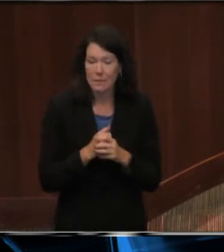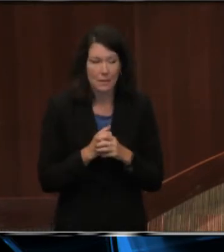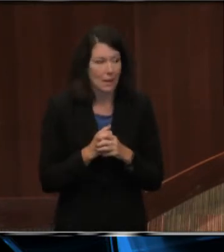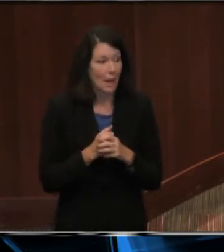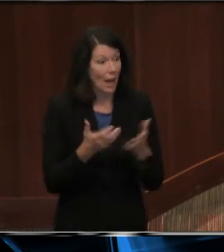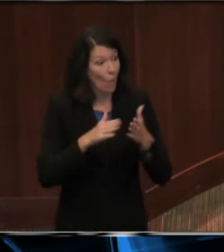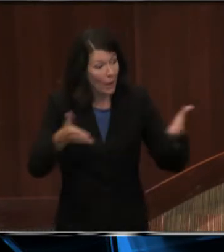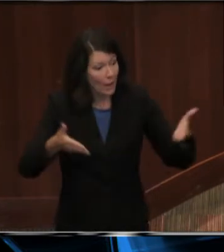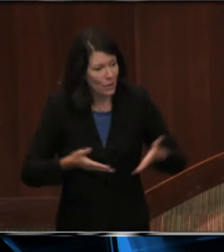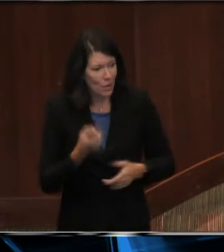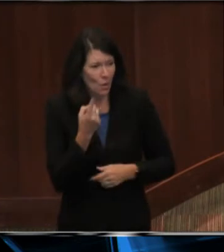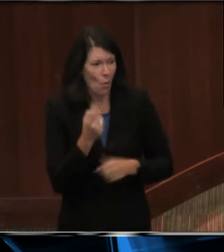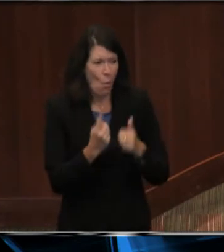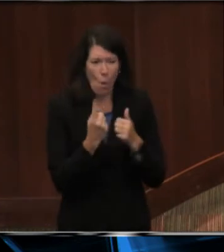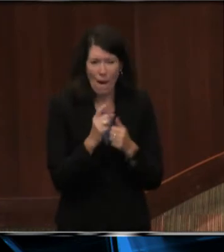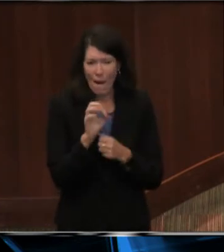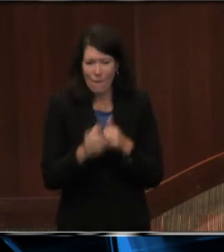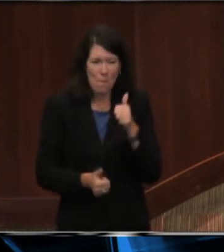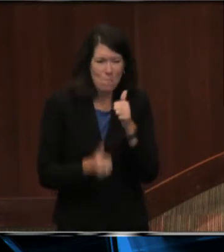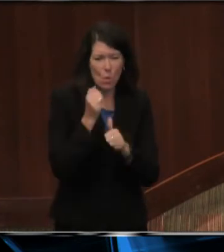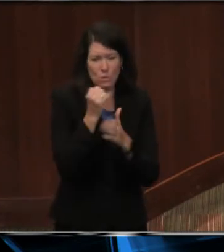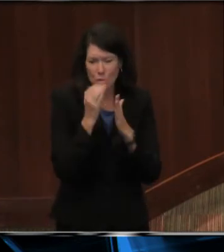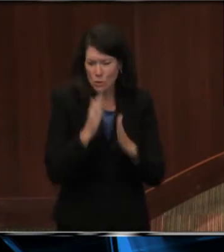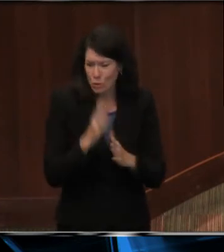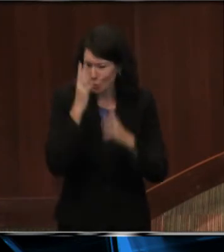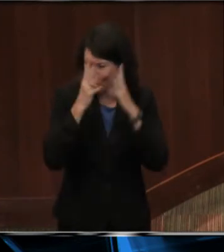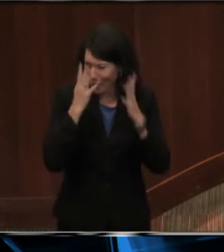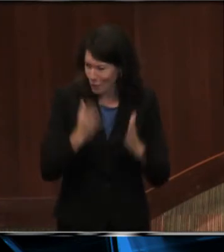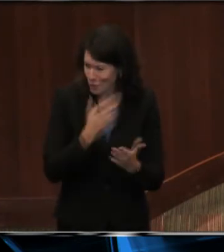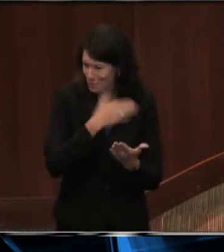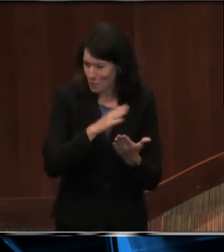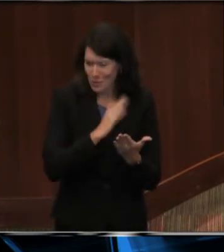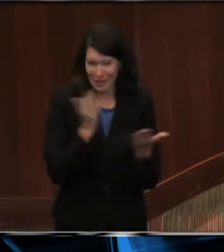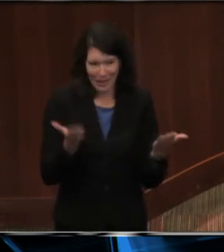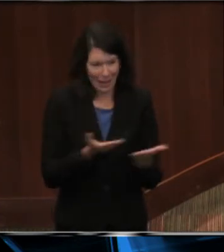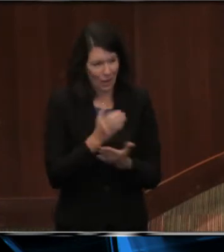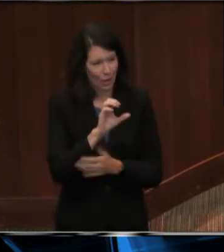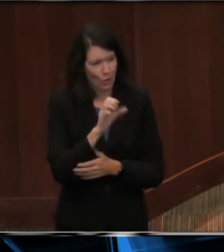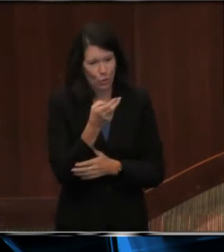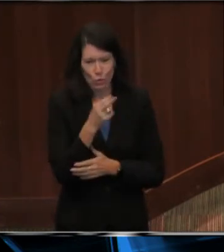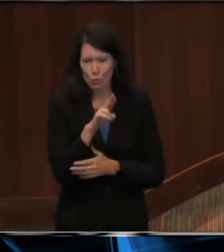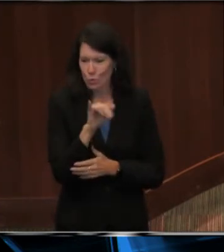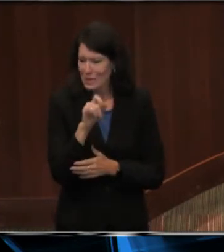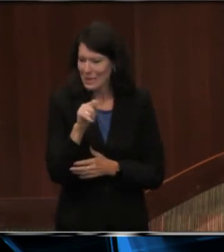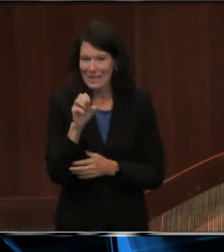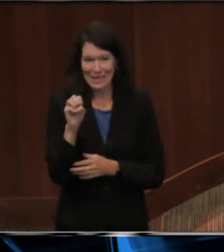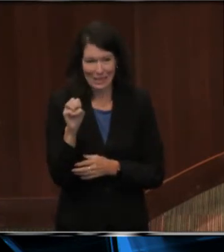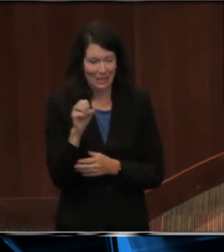to introduce one of the most artistic creators in our music and arts community, and Christina Wells.